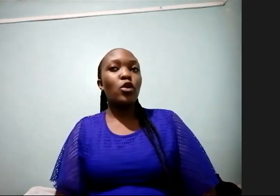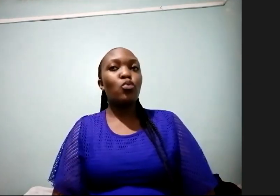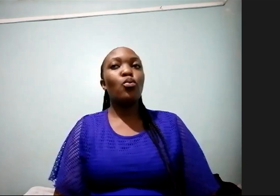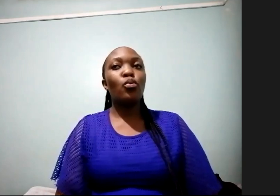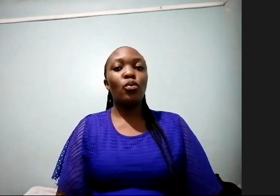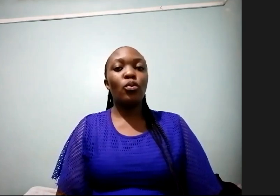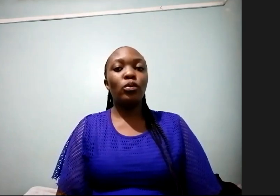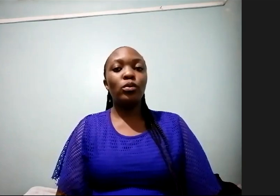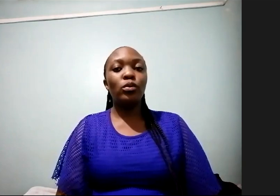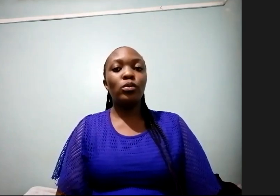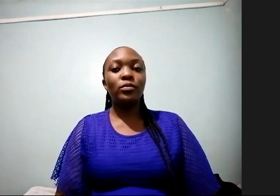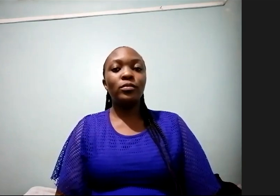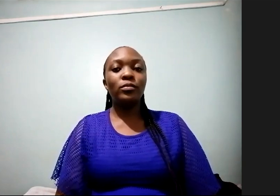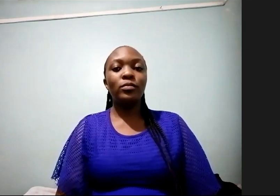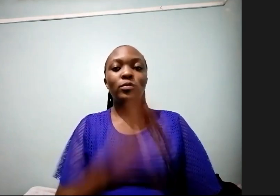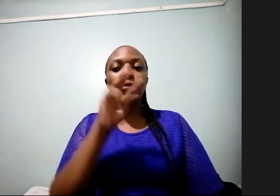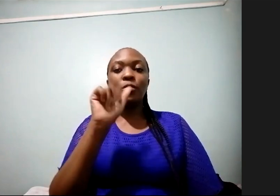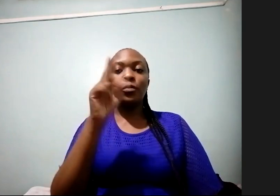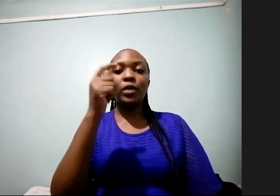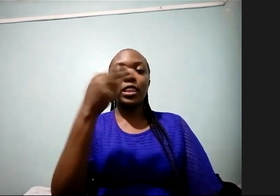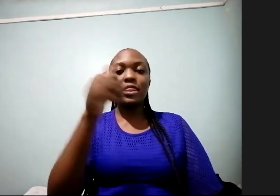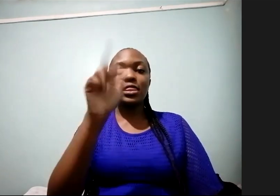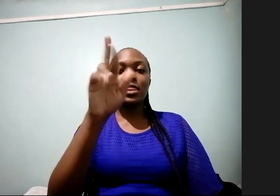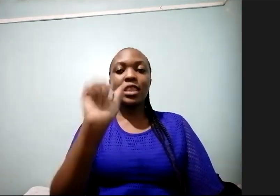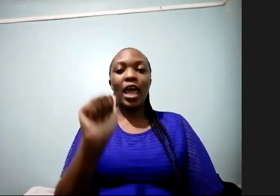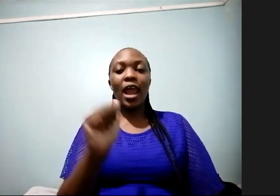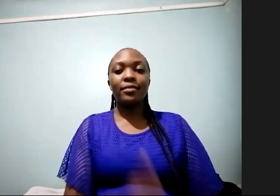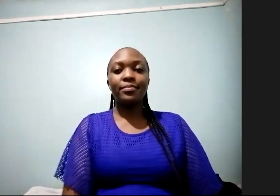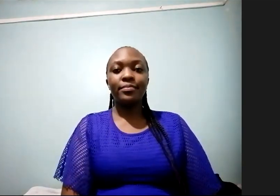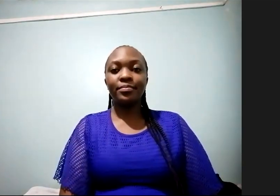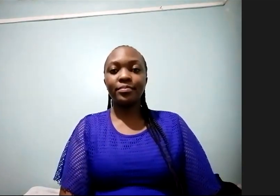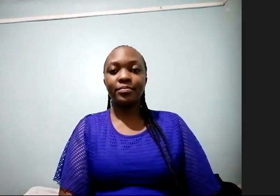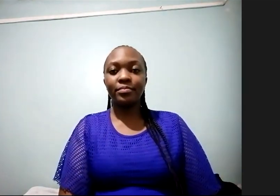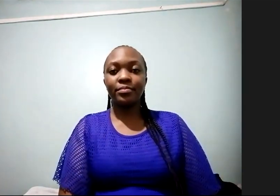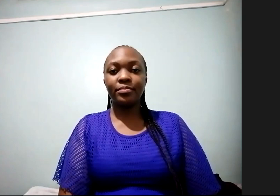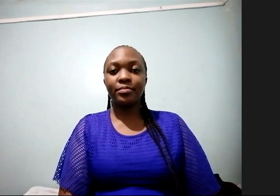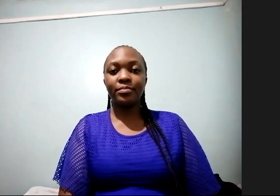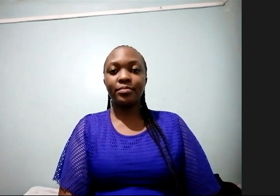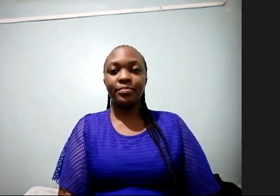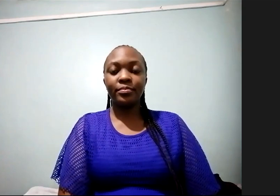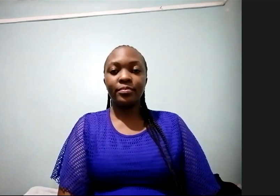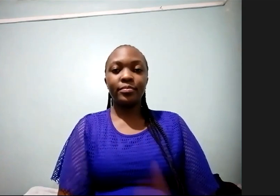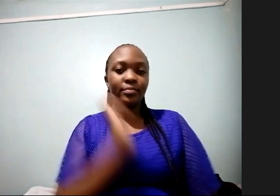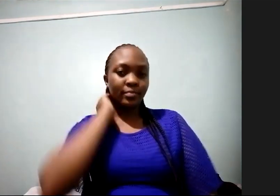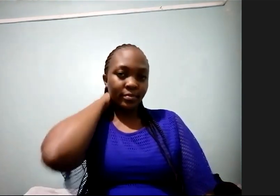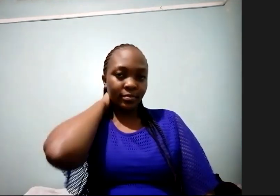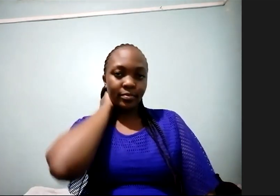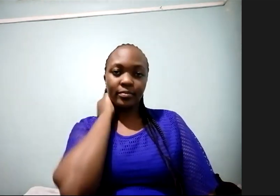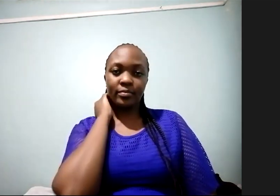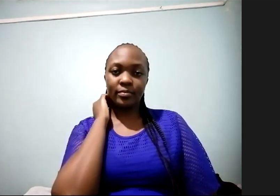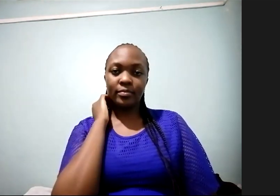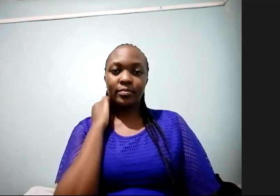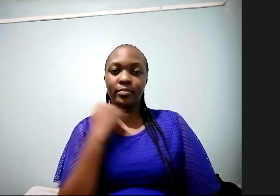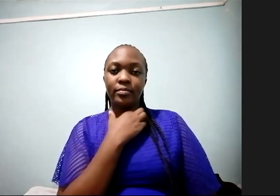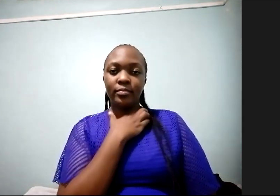Waithera. Yes. Can I interrupt for a minute? Okay. You can proceed. Yes.